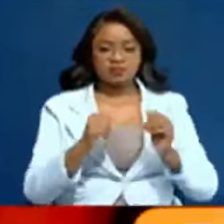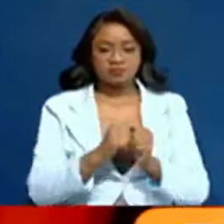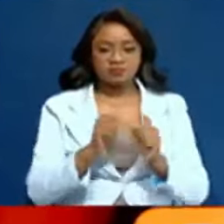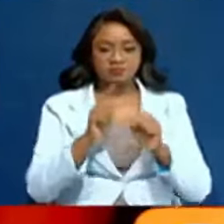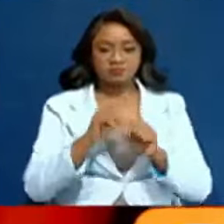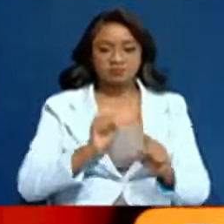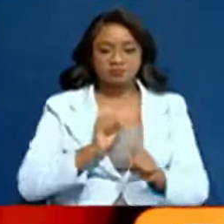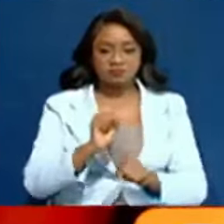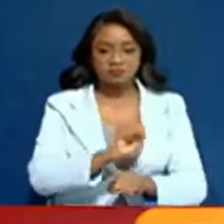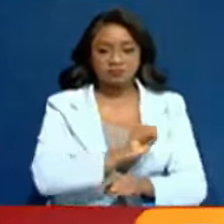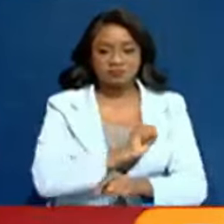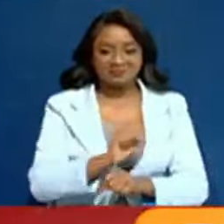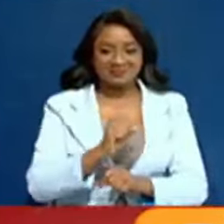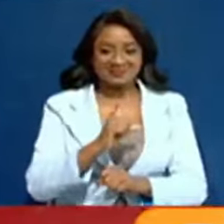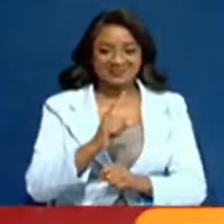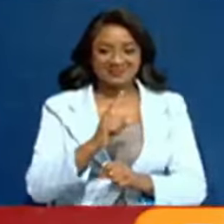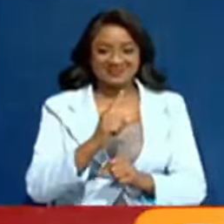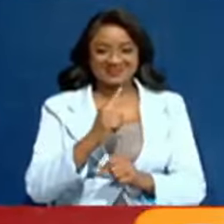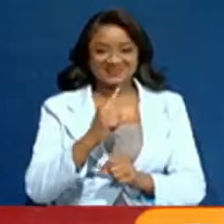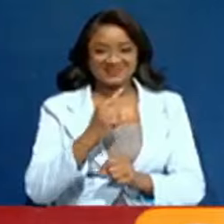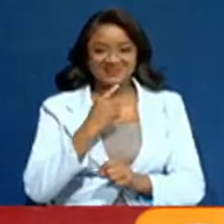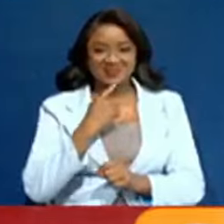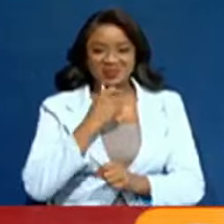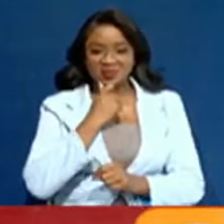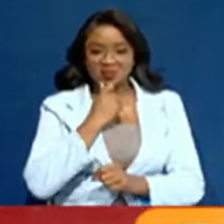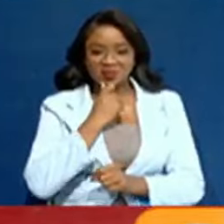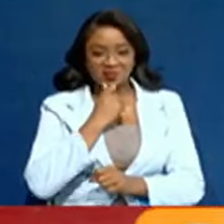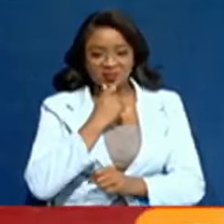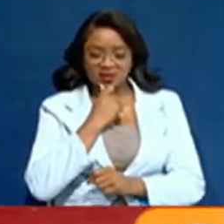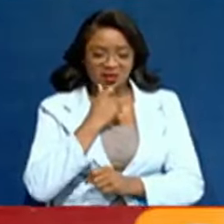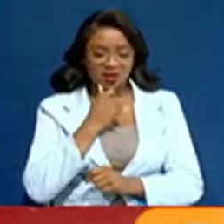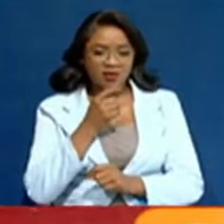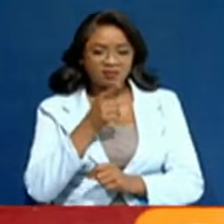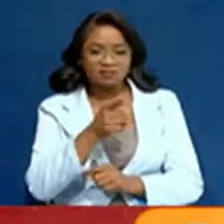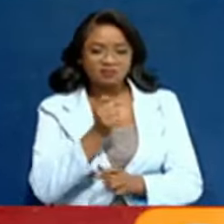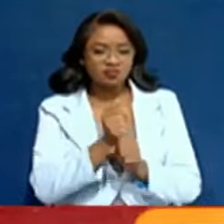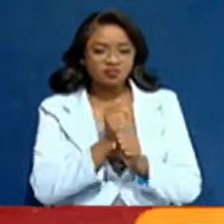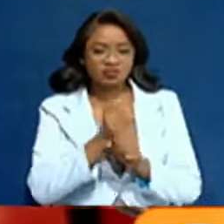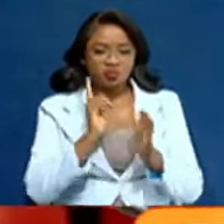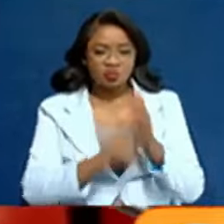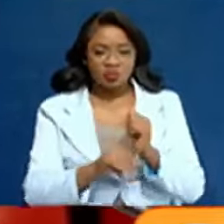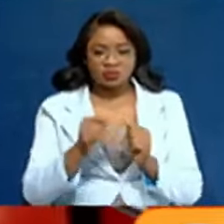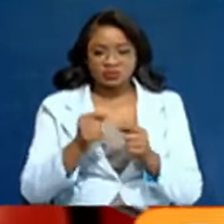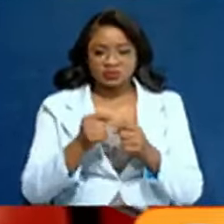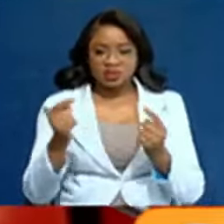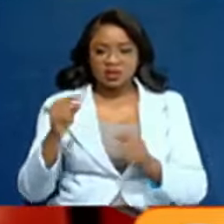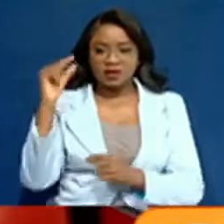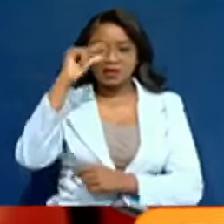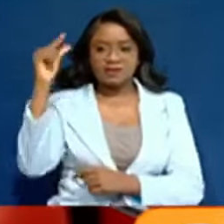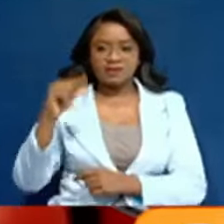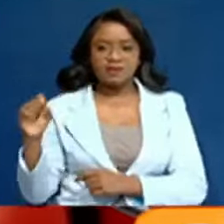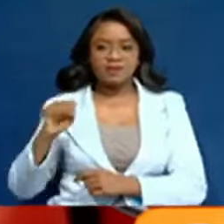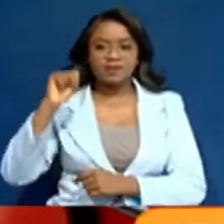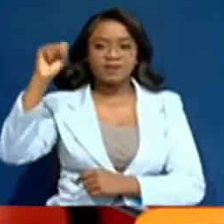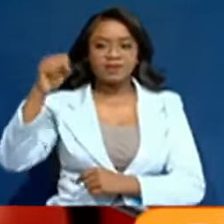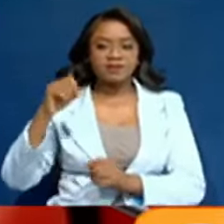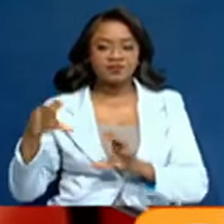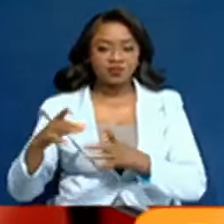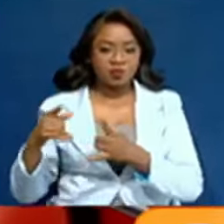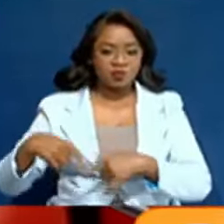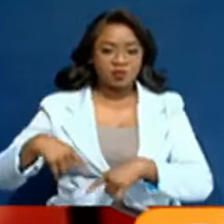the police response to the recent Gen Z-led protests against the government. Do you think the police